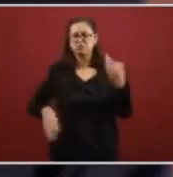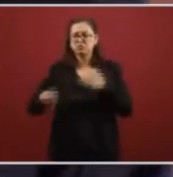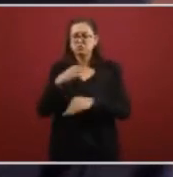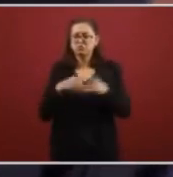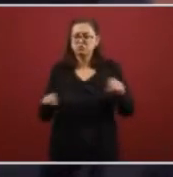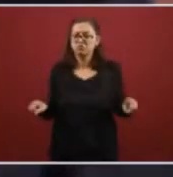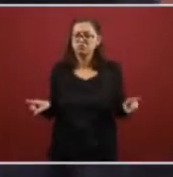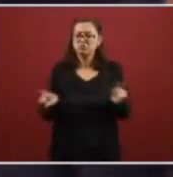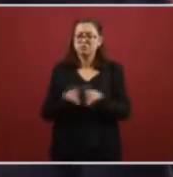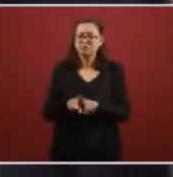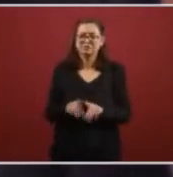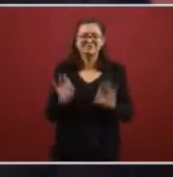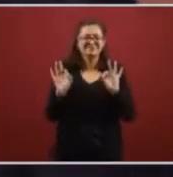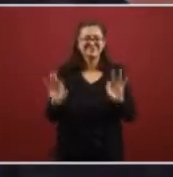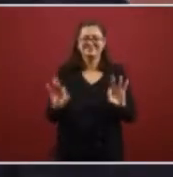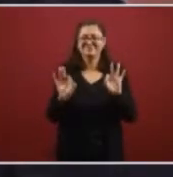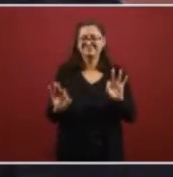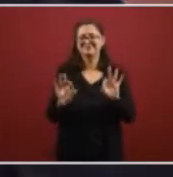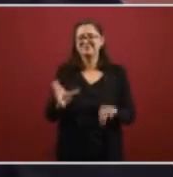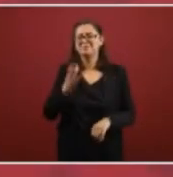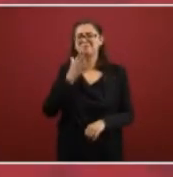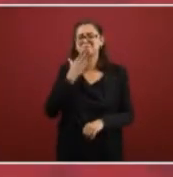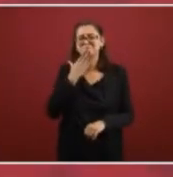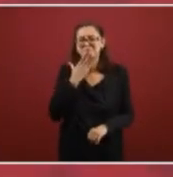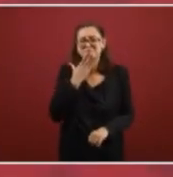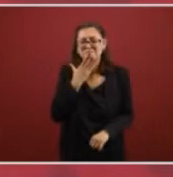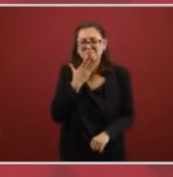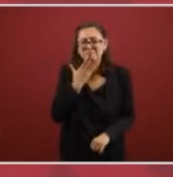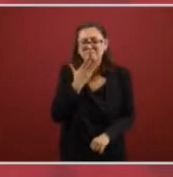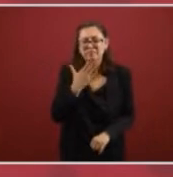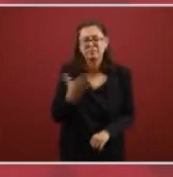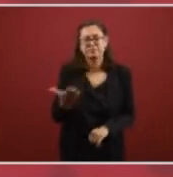Everything's the same. And it's very good.